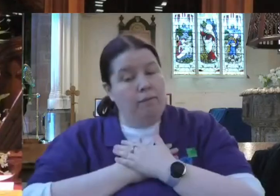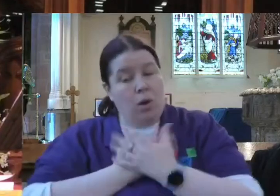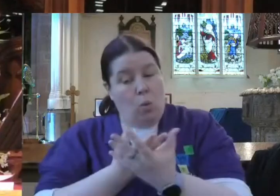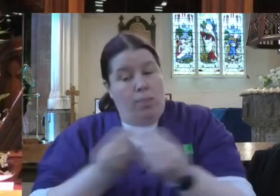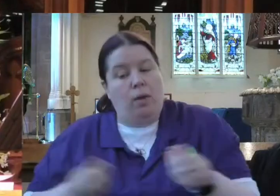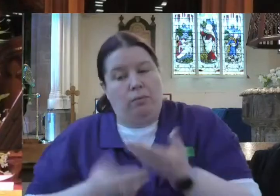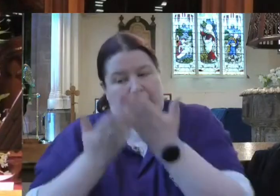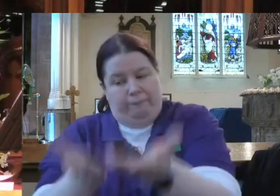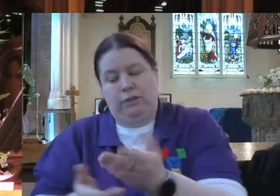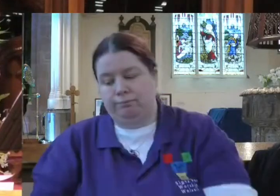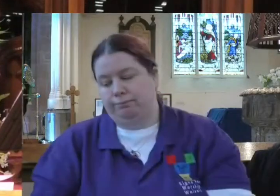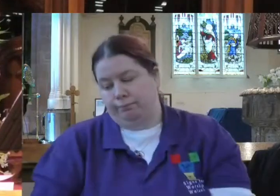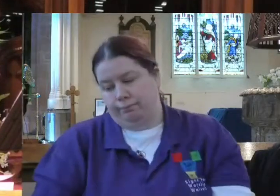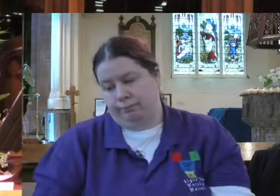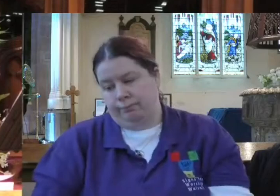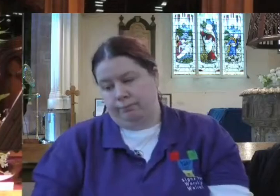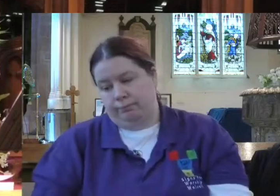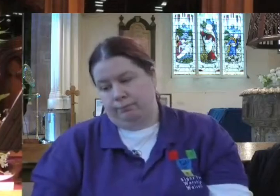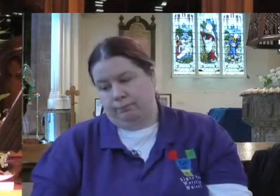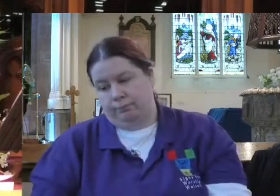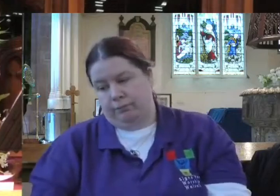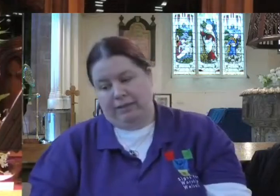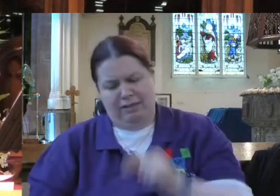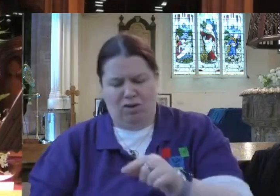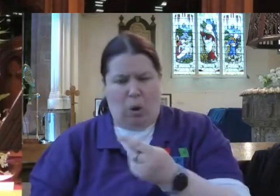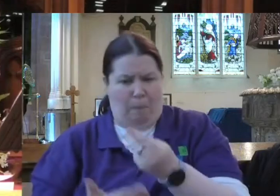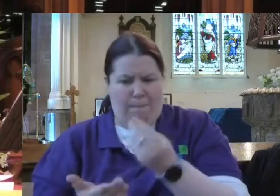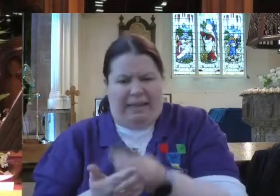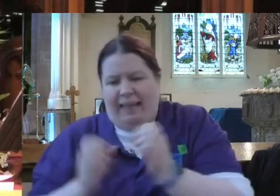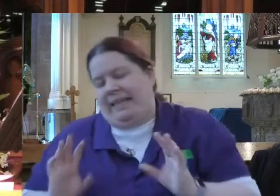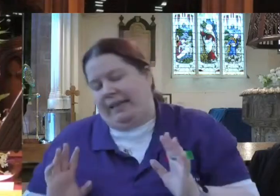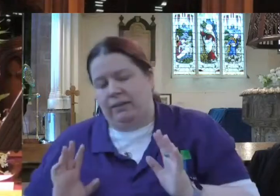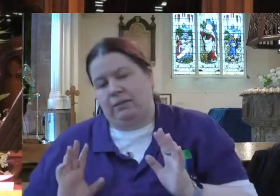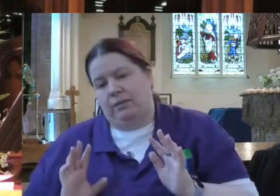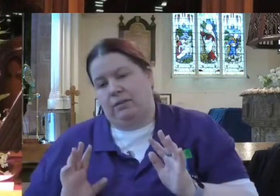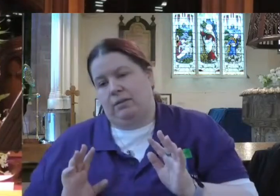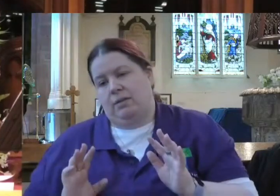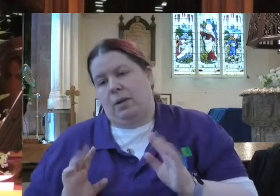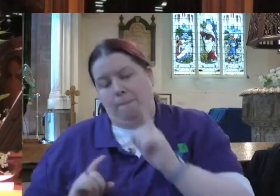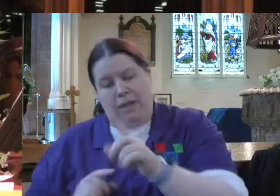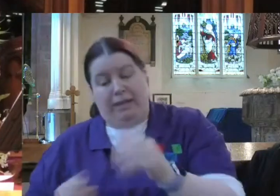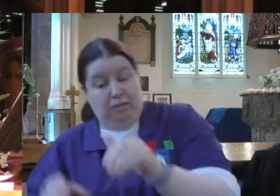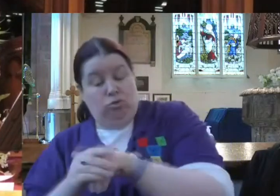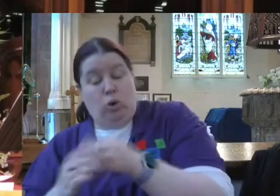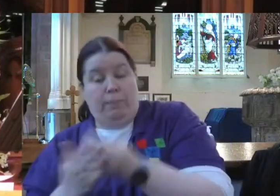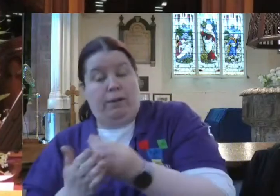giving." This isn't just to do with money, but I think it probably includes money as